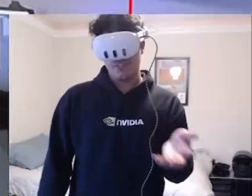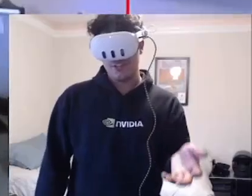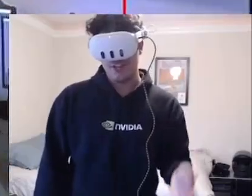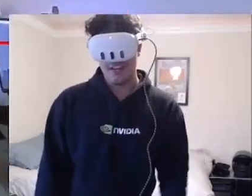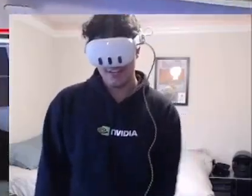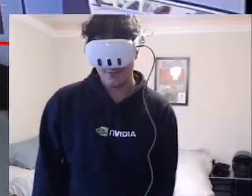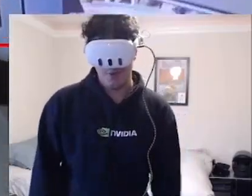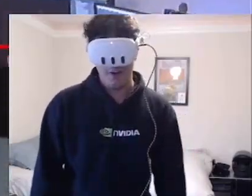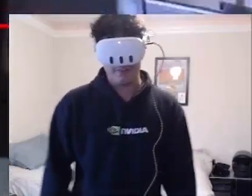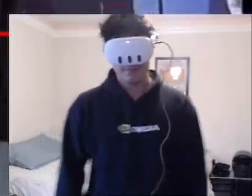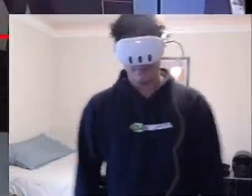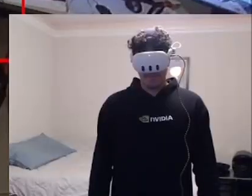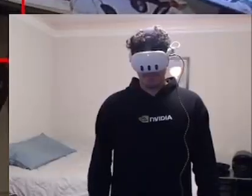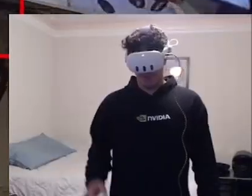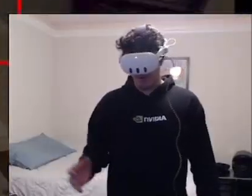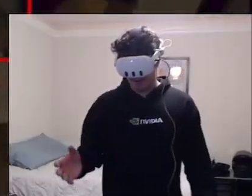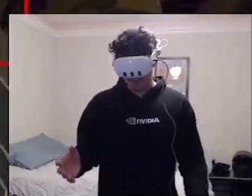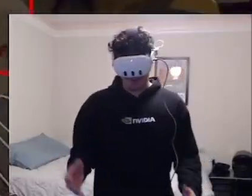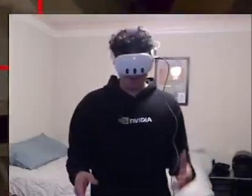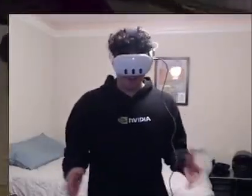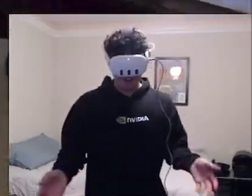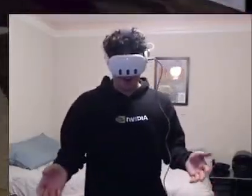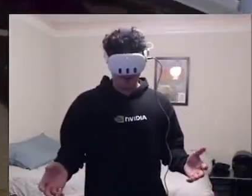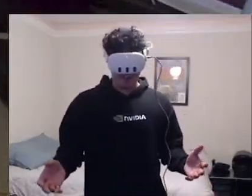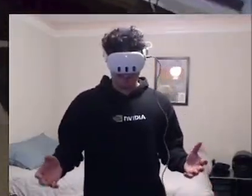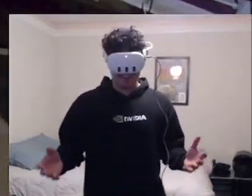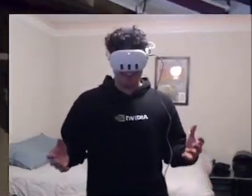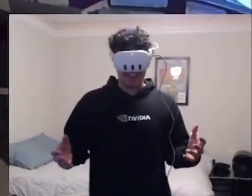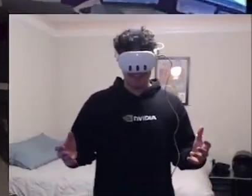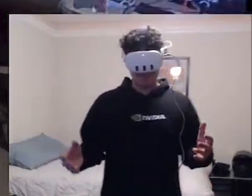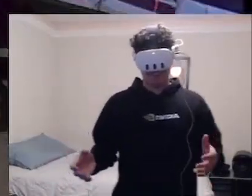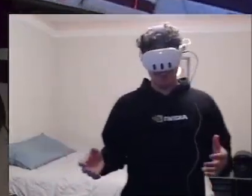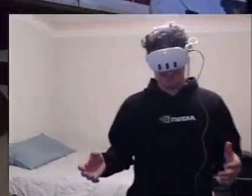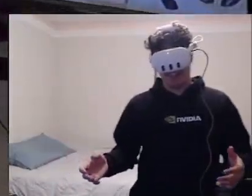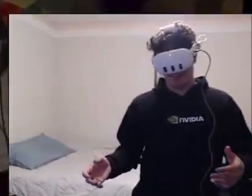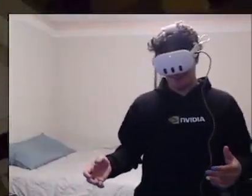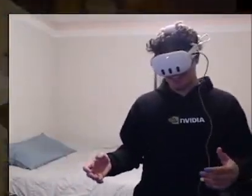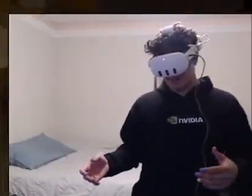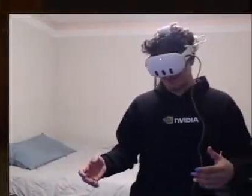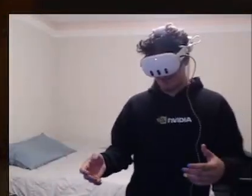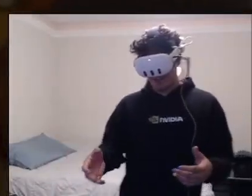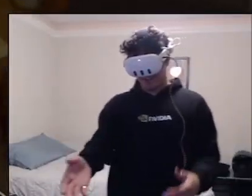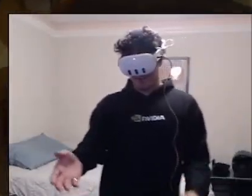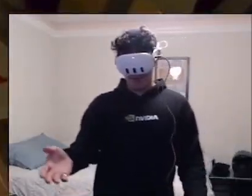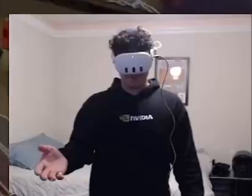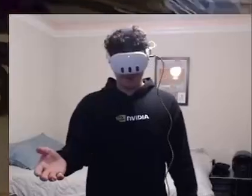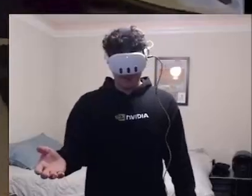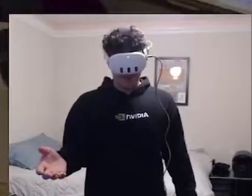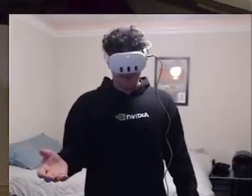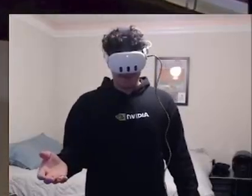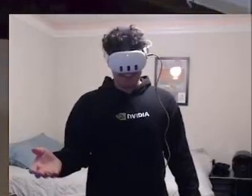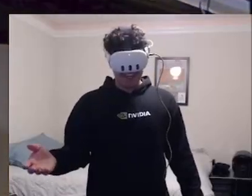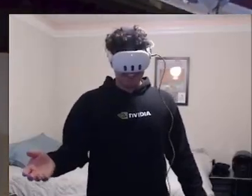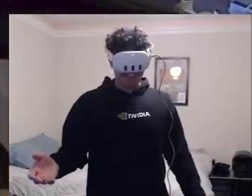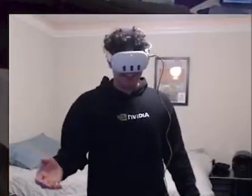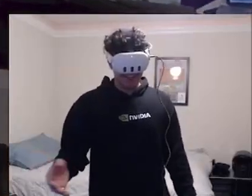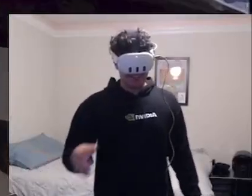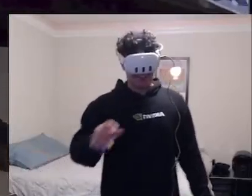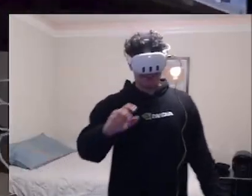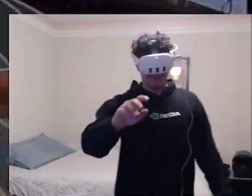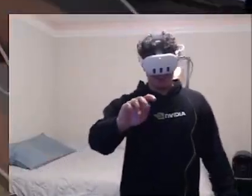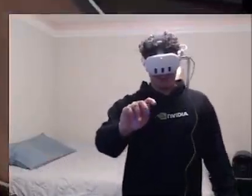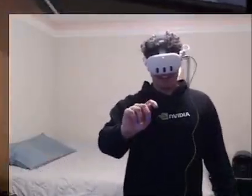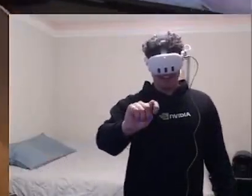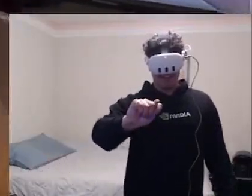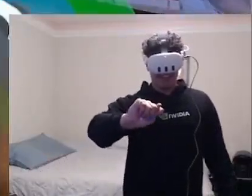its position is wrong. Alright, so here's another object that the image detection picked up, the mouse on my desk.